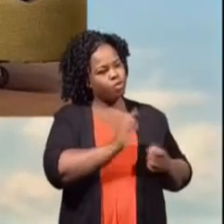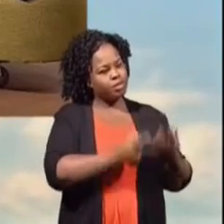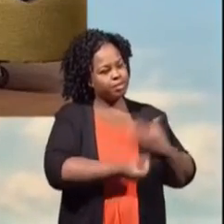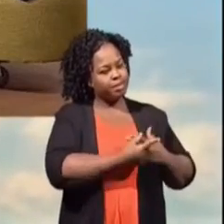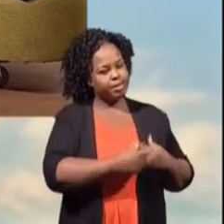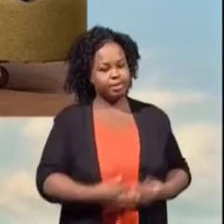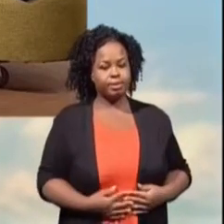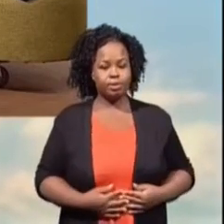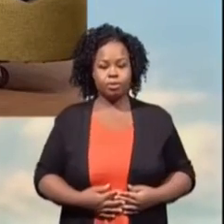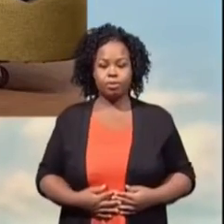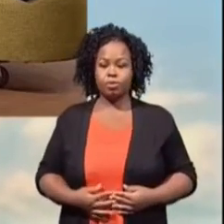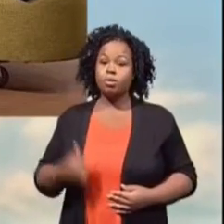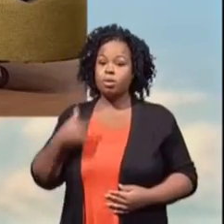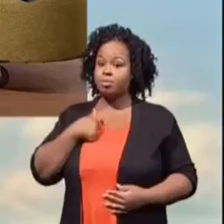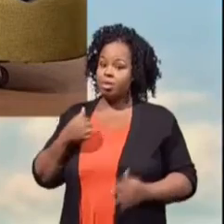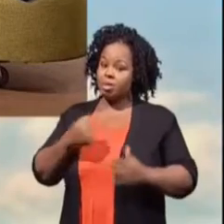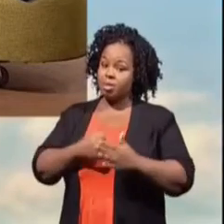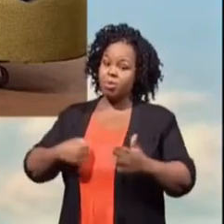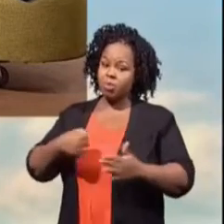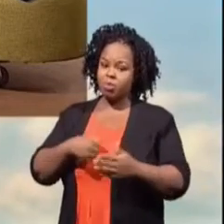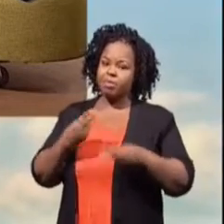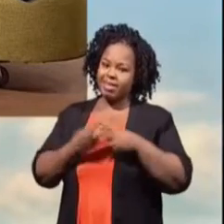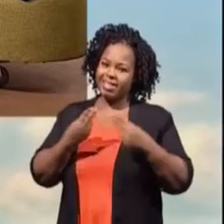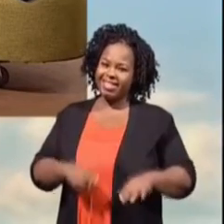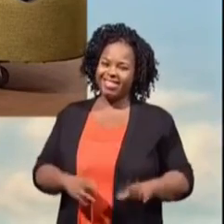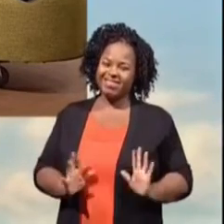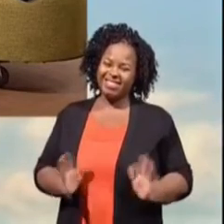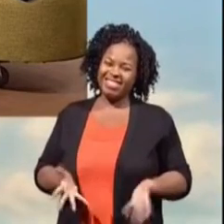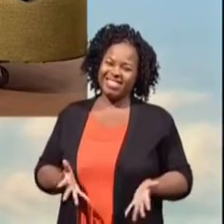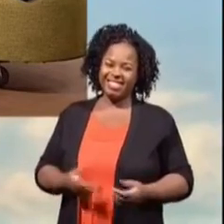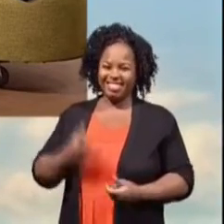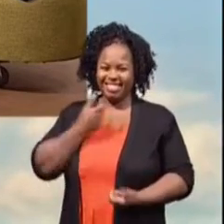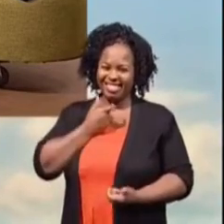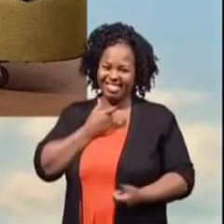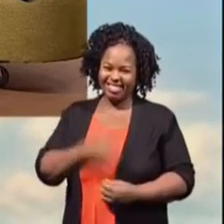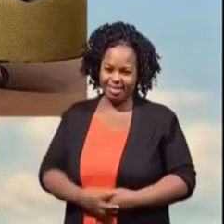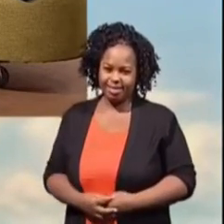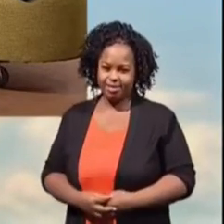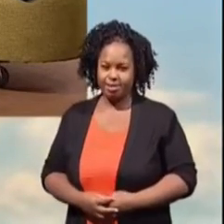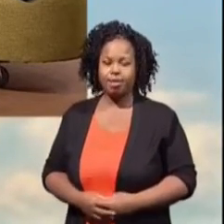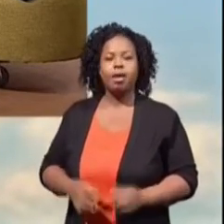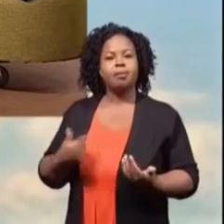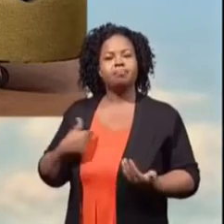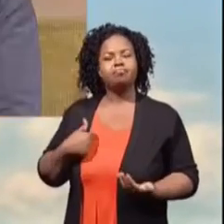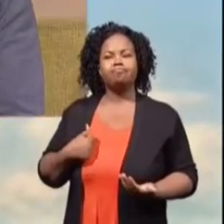he practices what he preaches. La hao wena ho etsa halang ya no mina nya pheka mara maqanda no pheka.